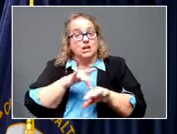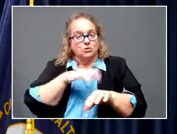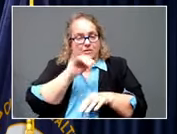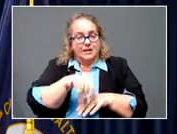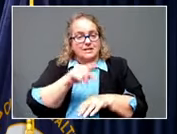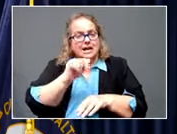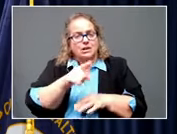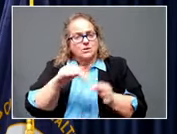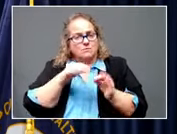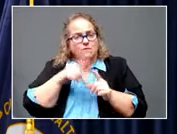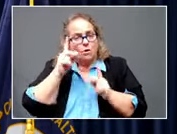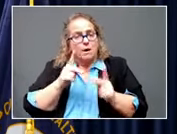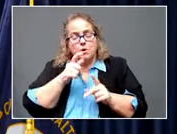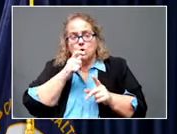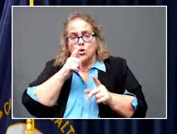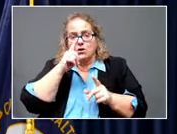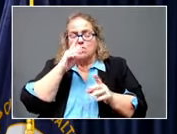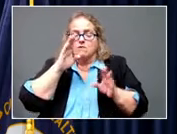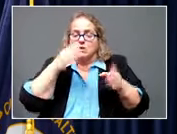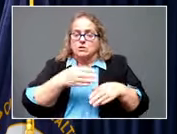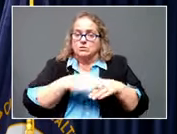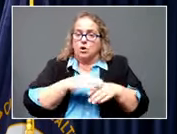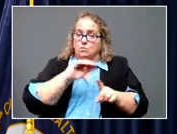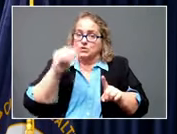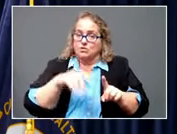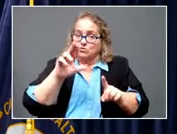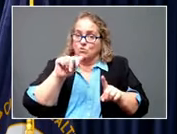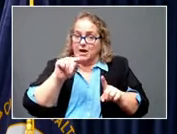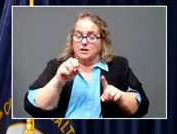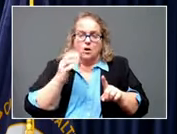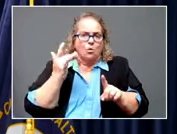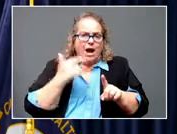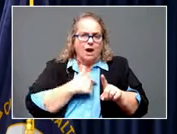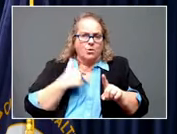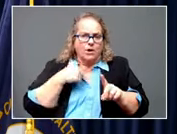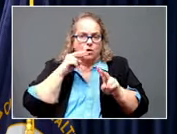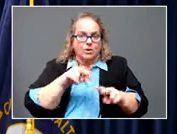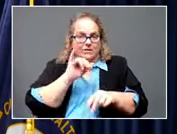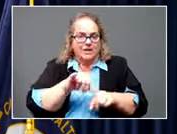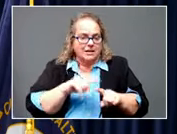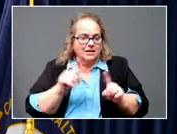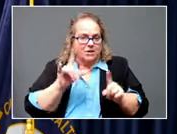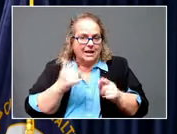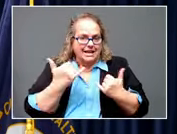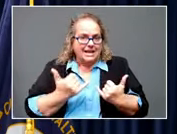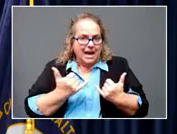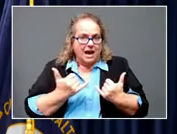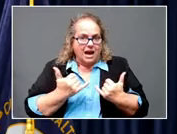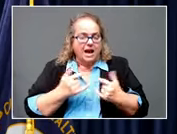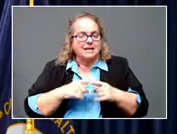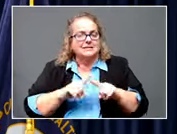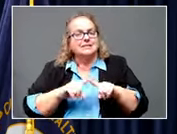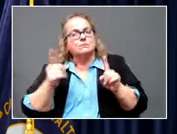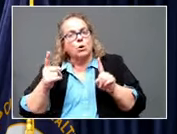do focus in on the positivity rate as to why we are looking at that differently now as opposed to a year ago or even 6 months